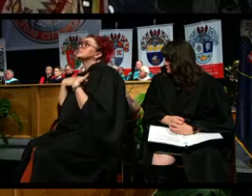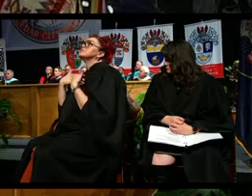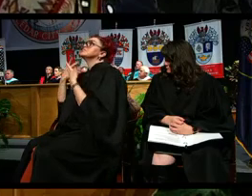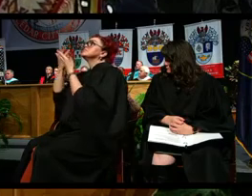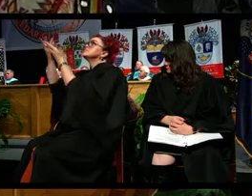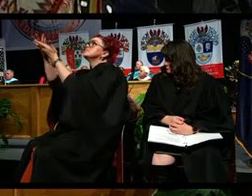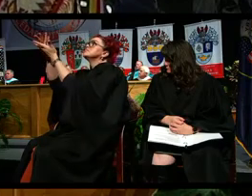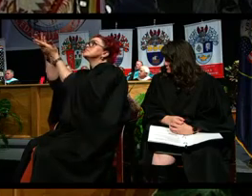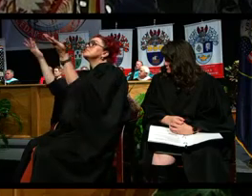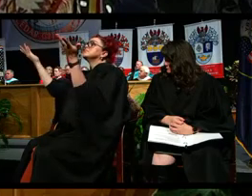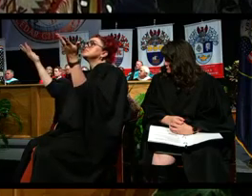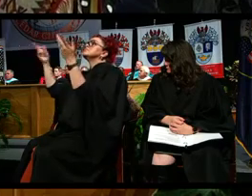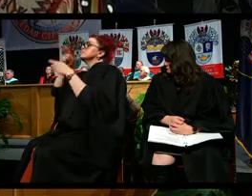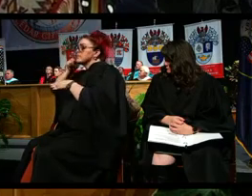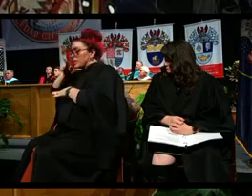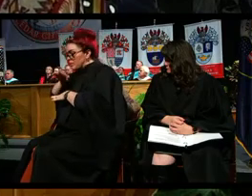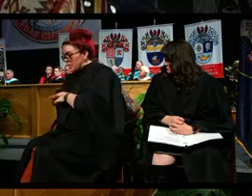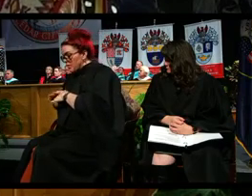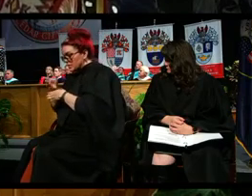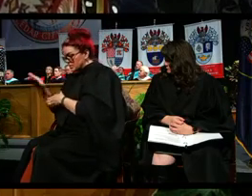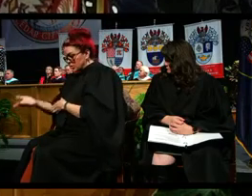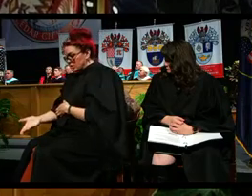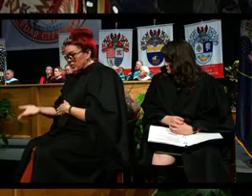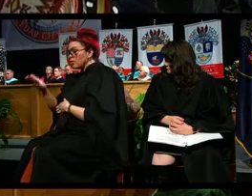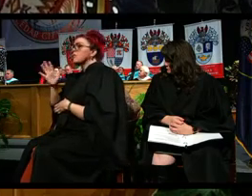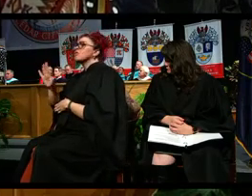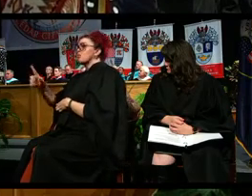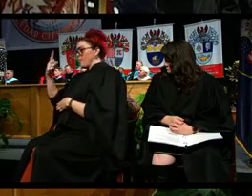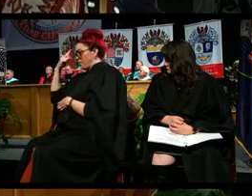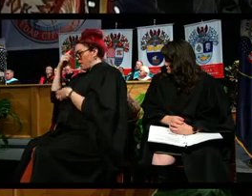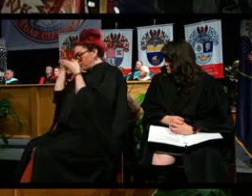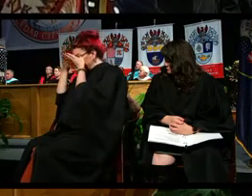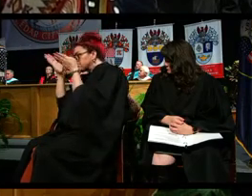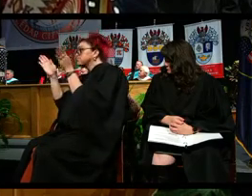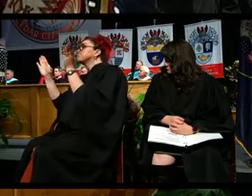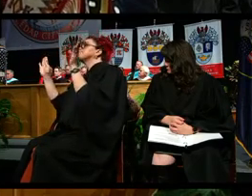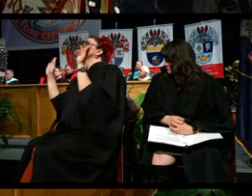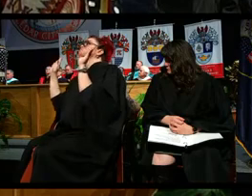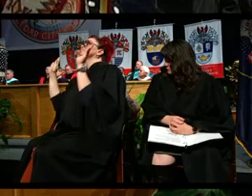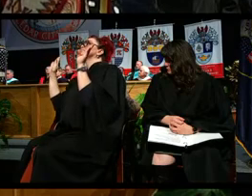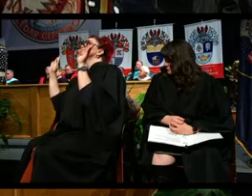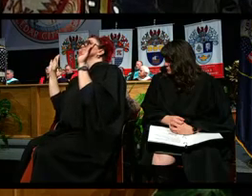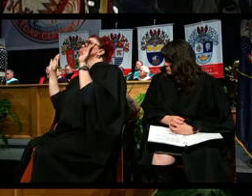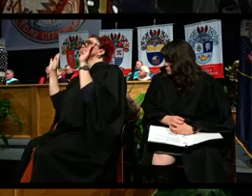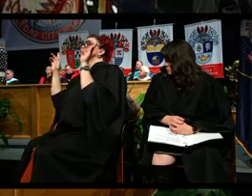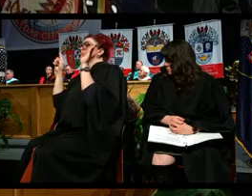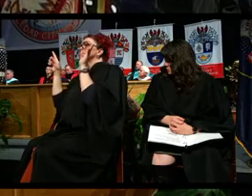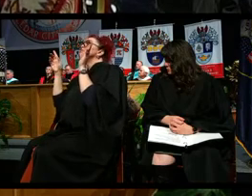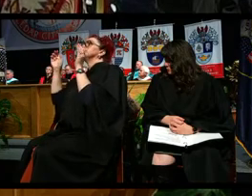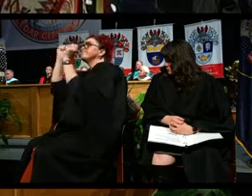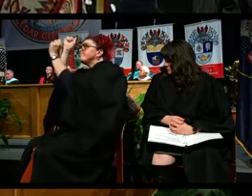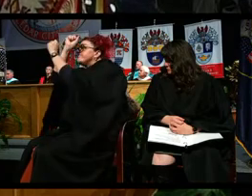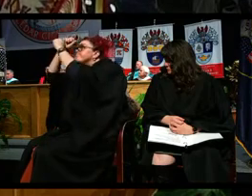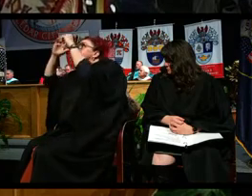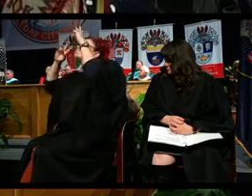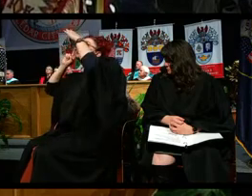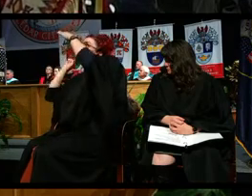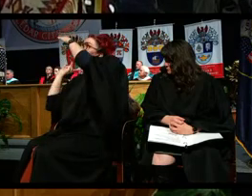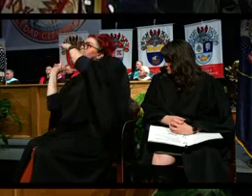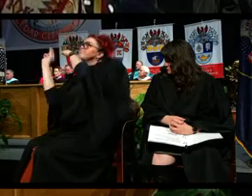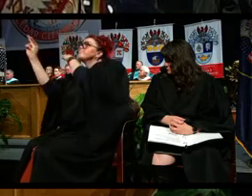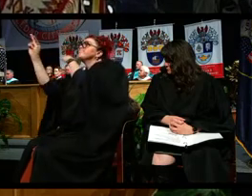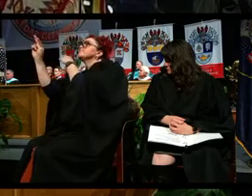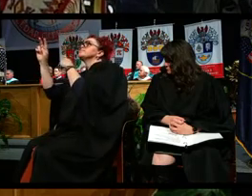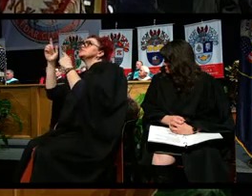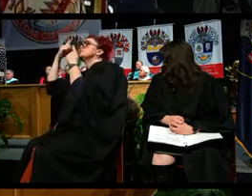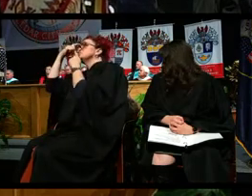ask you to bless her. Her mind will be open. She will have vision, dreams. She'll talk in a good